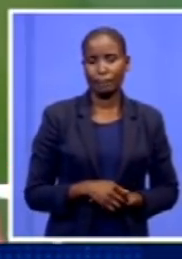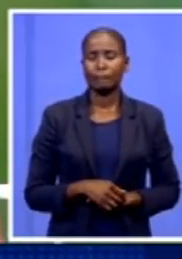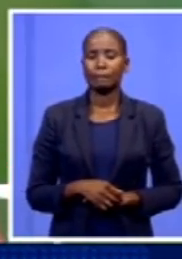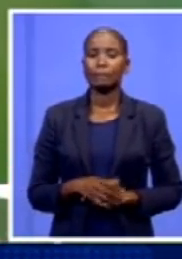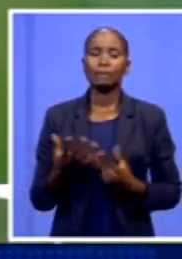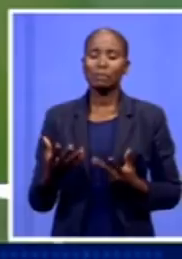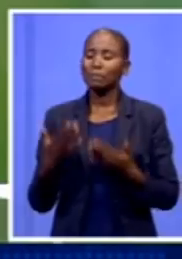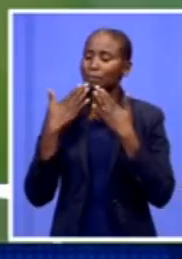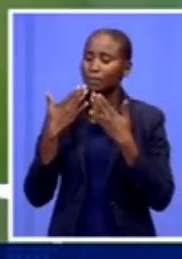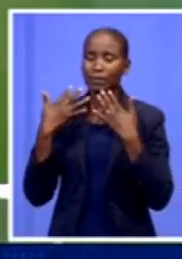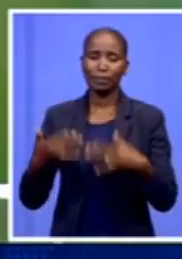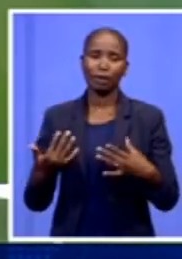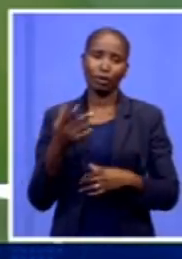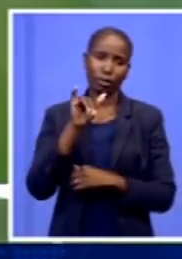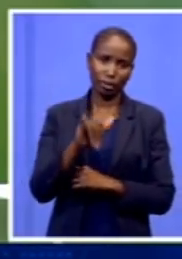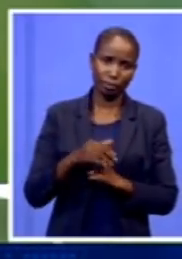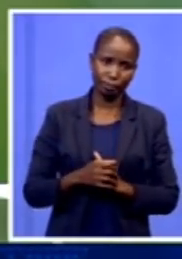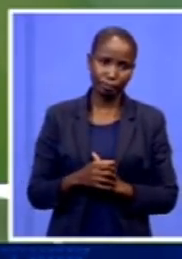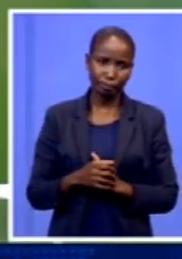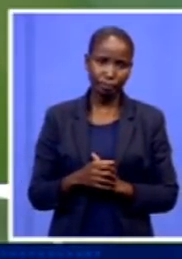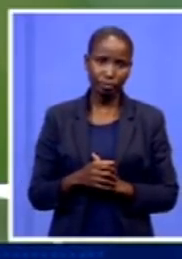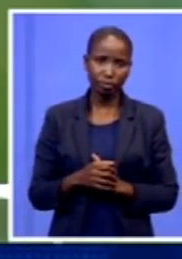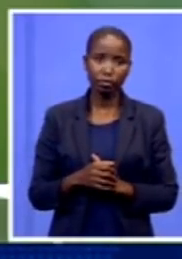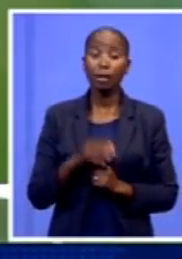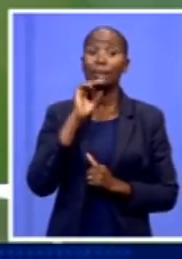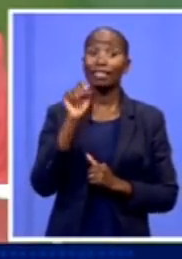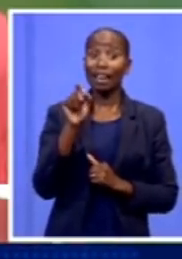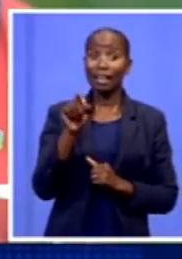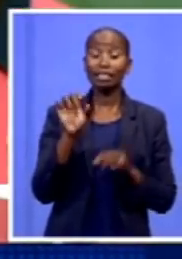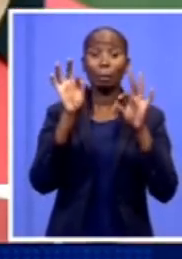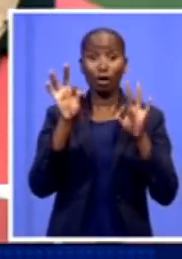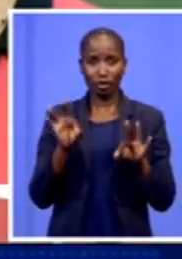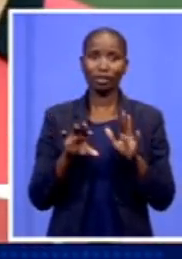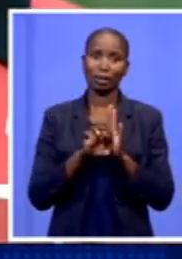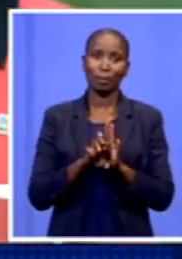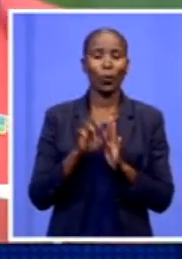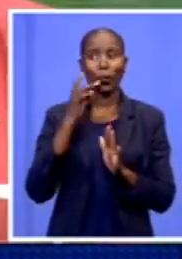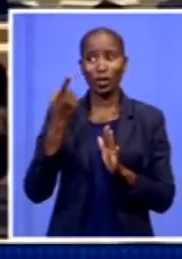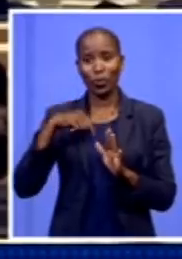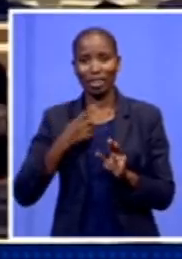is a perfect example of what we are able to do when we join forces. Thank you.